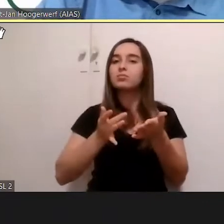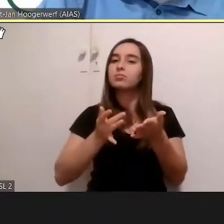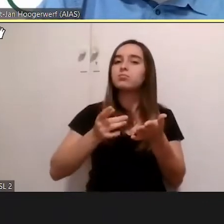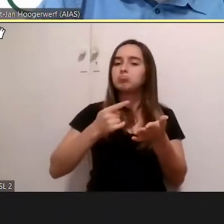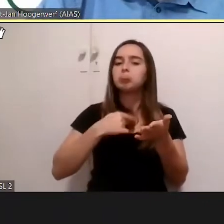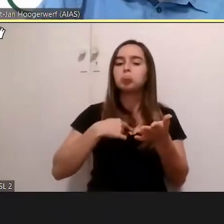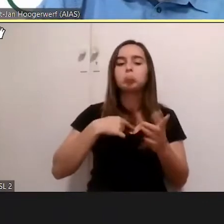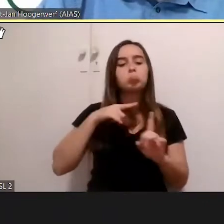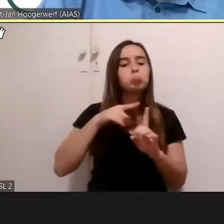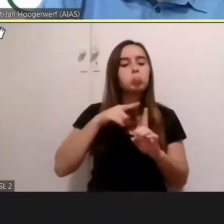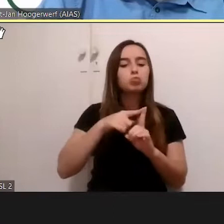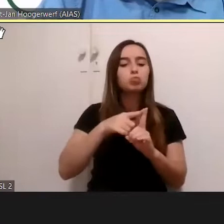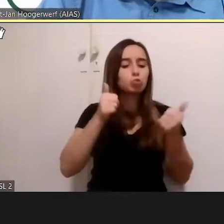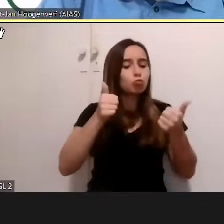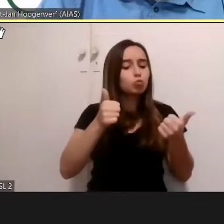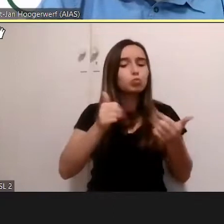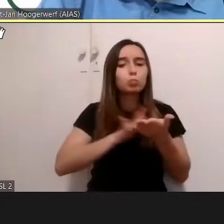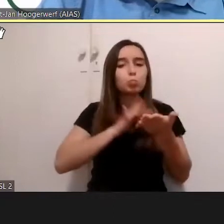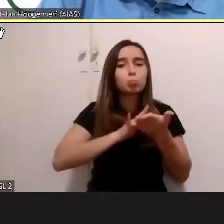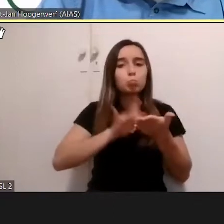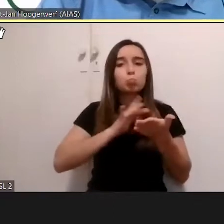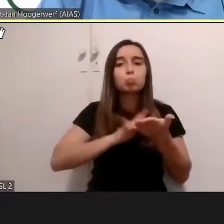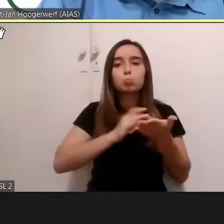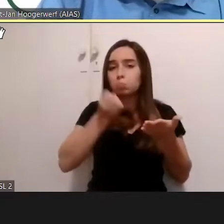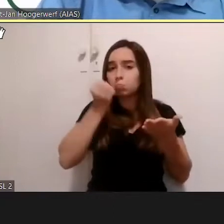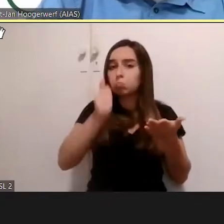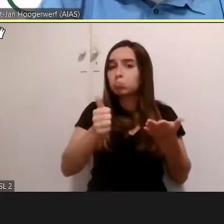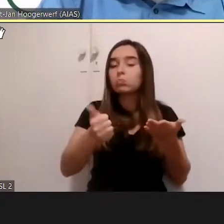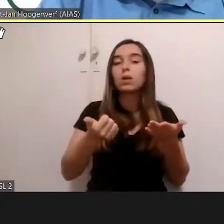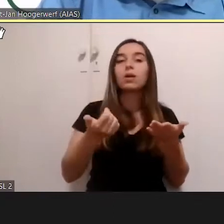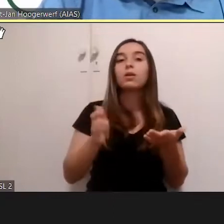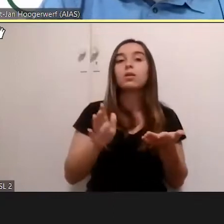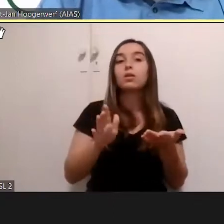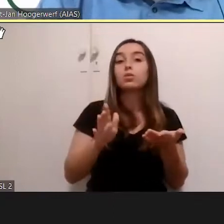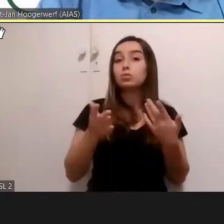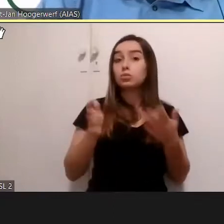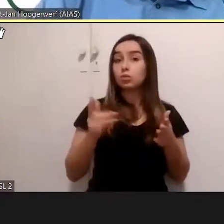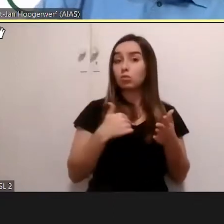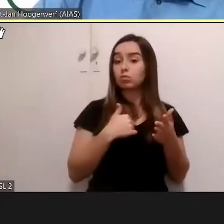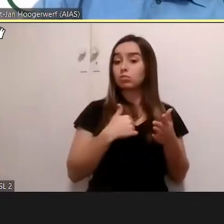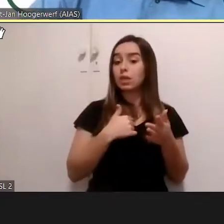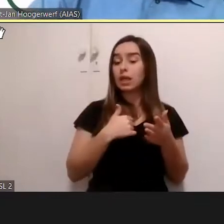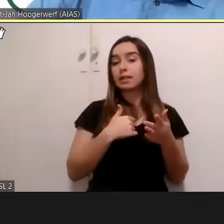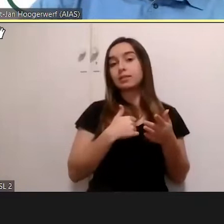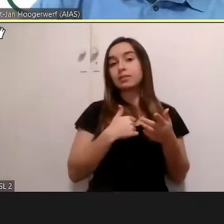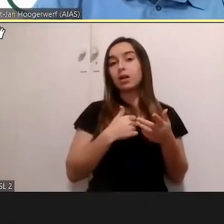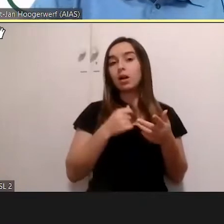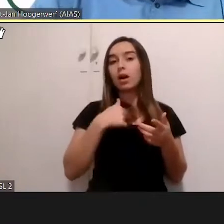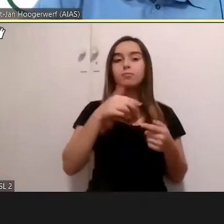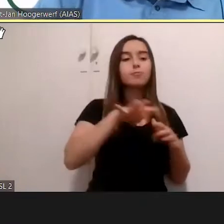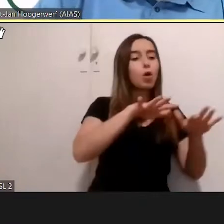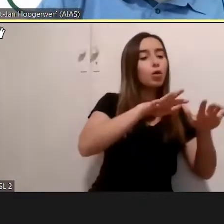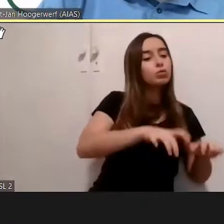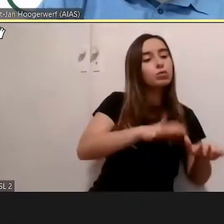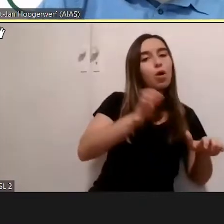So you can see that by choosing well the devices you work with and assess their accessibility, you can